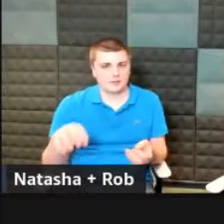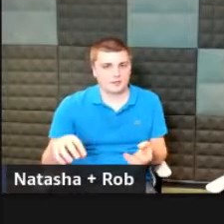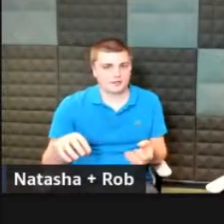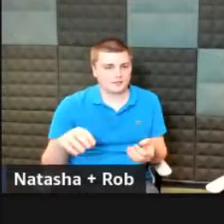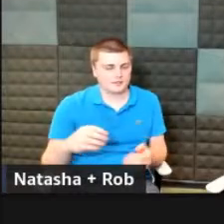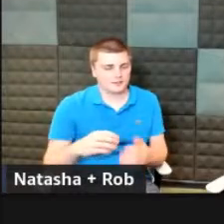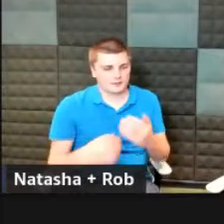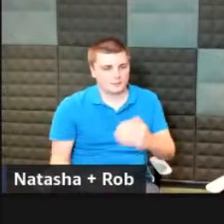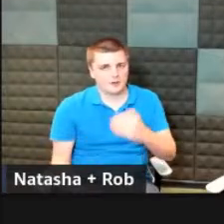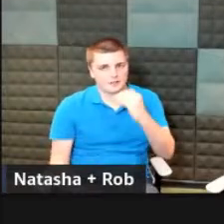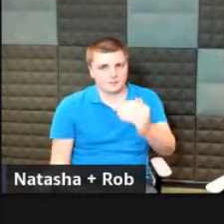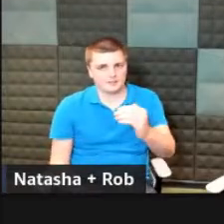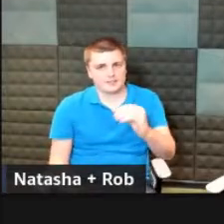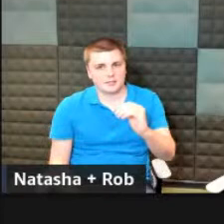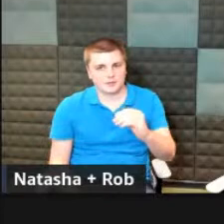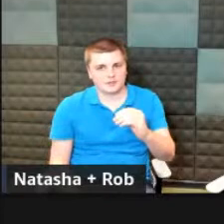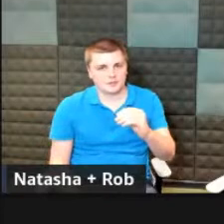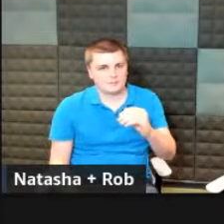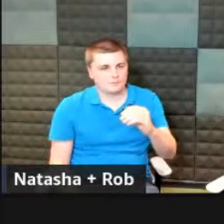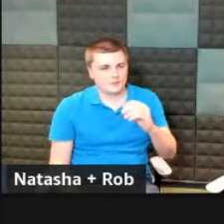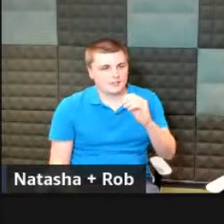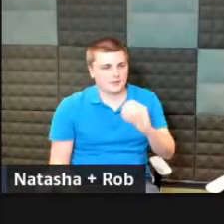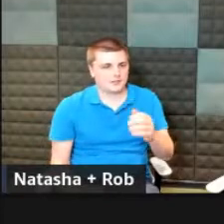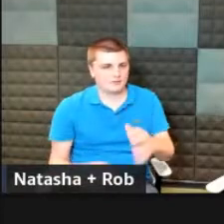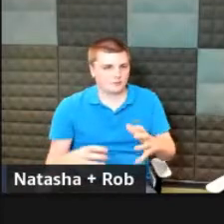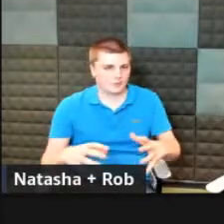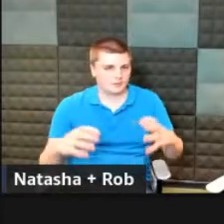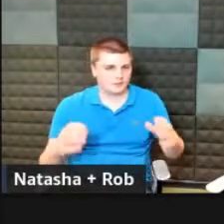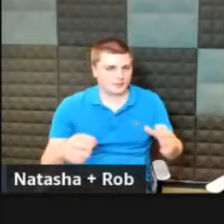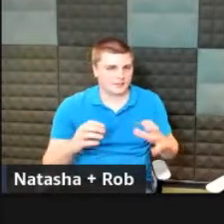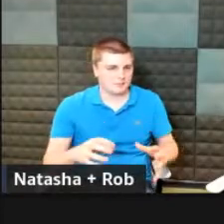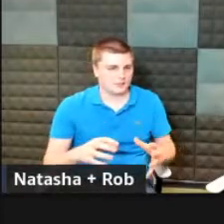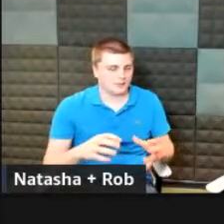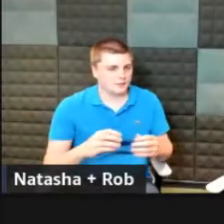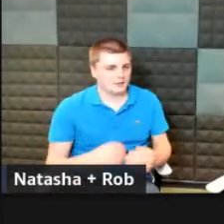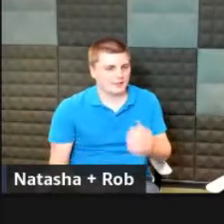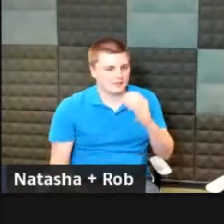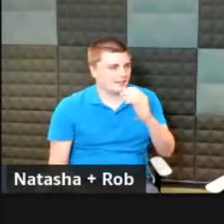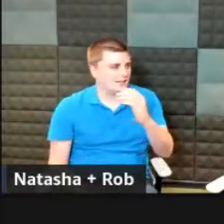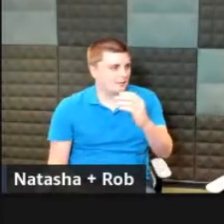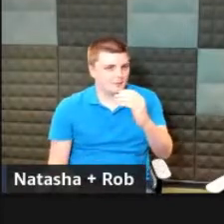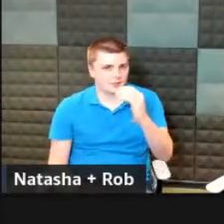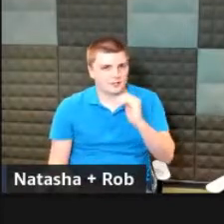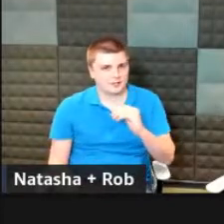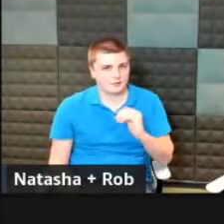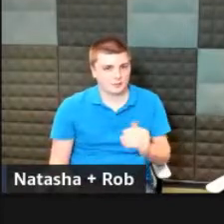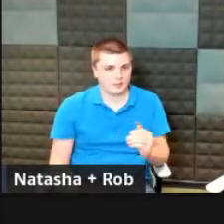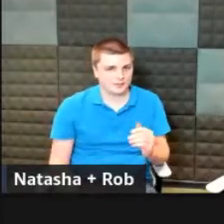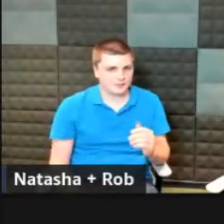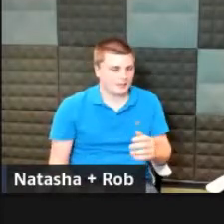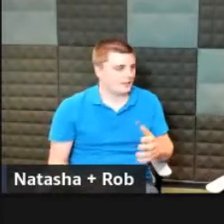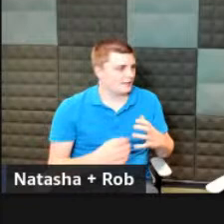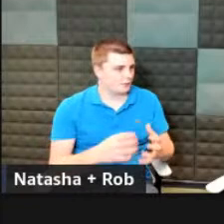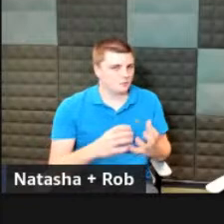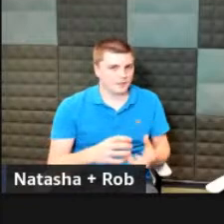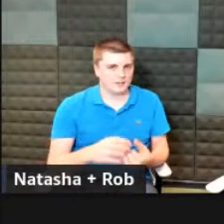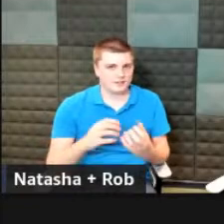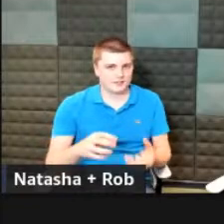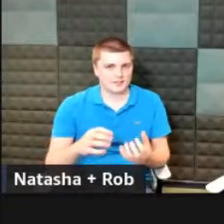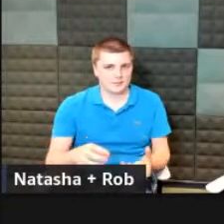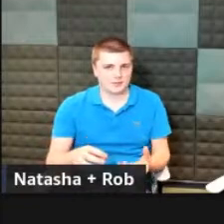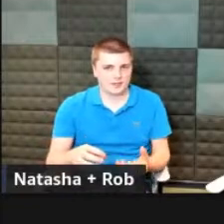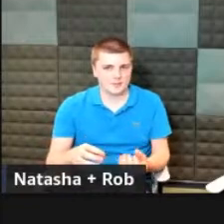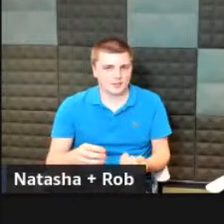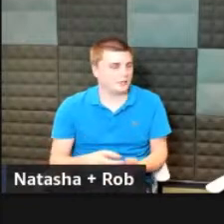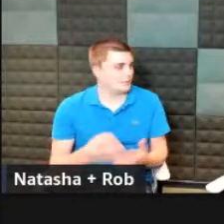memory request can burst above that request. If several pods on the same node have that limit much higher than the request, and they all burst at the